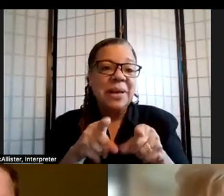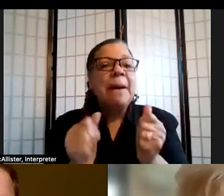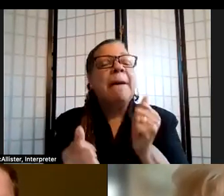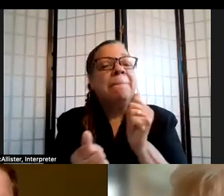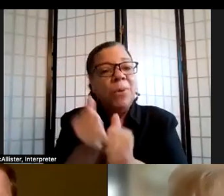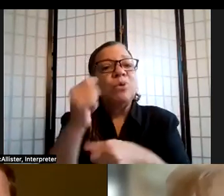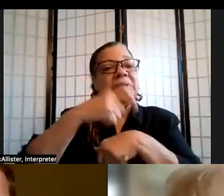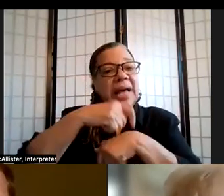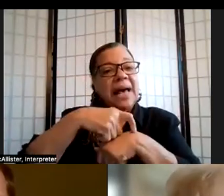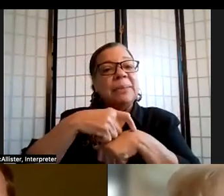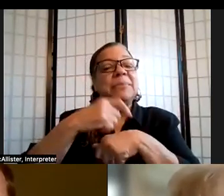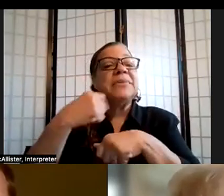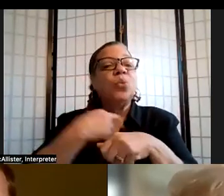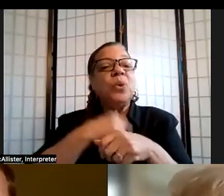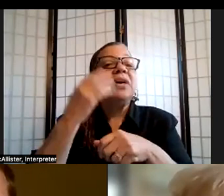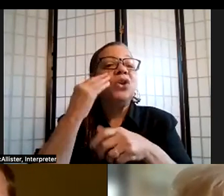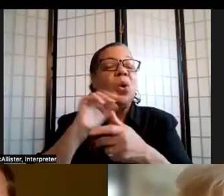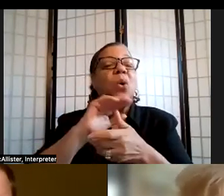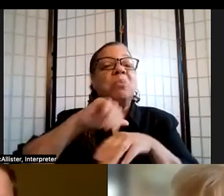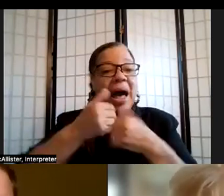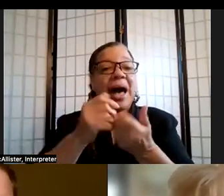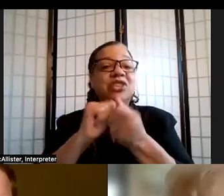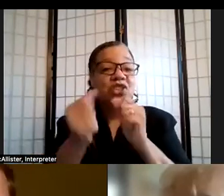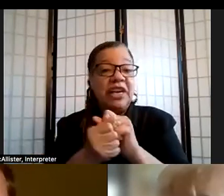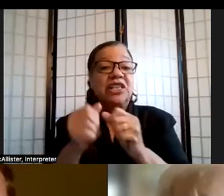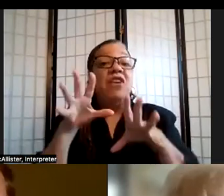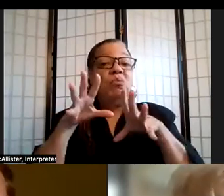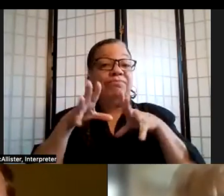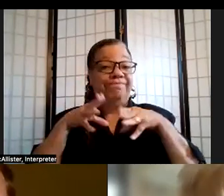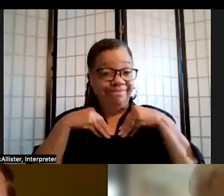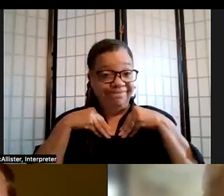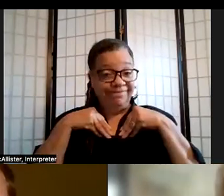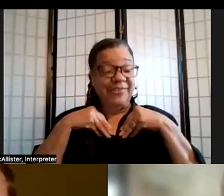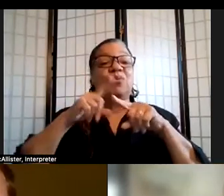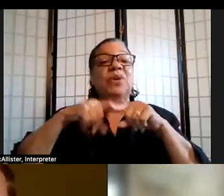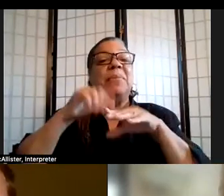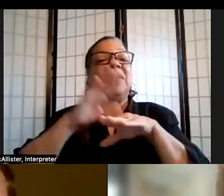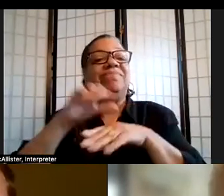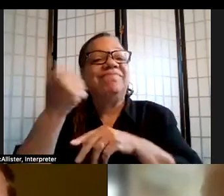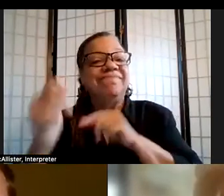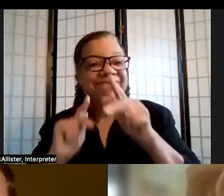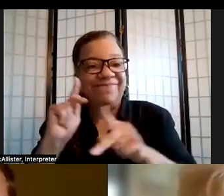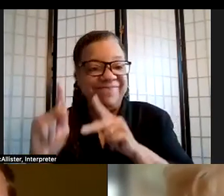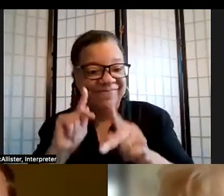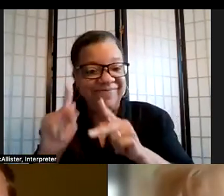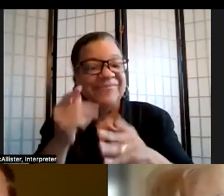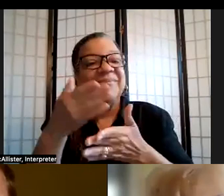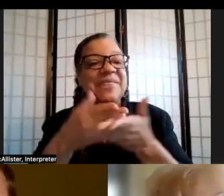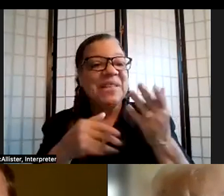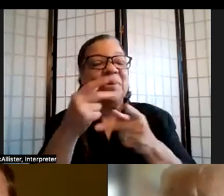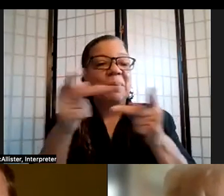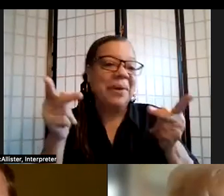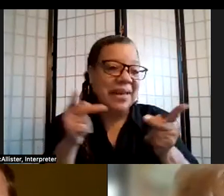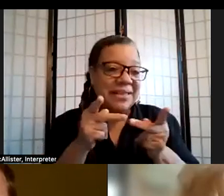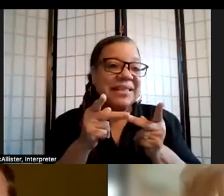to be adaptable. So if we embrace this, if we lean on others, some of the places that they mentioned